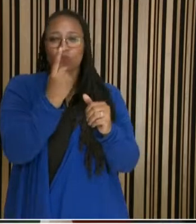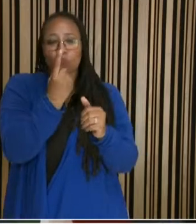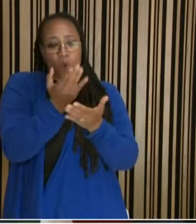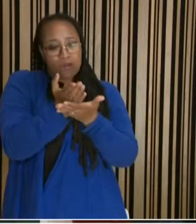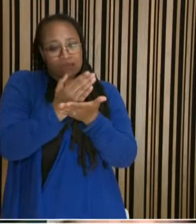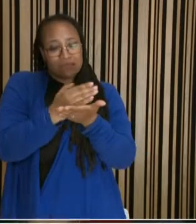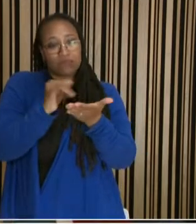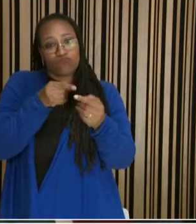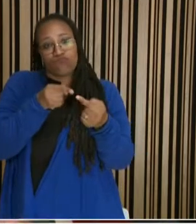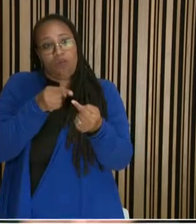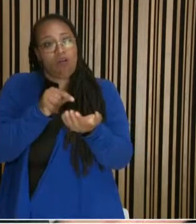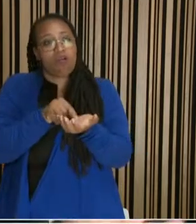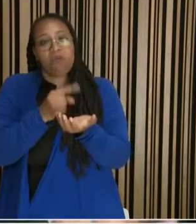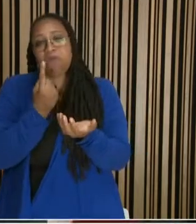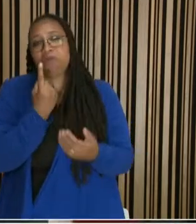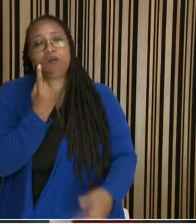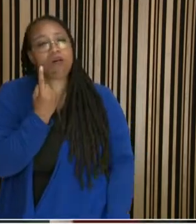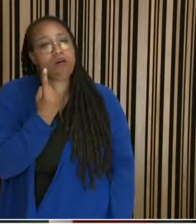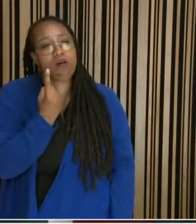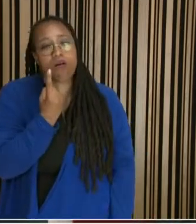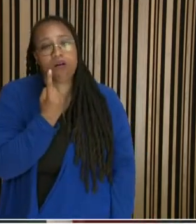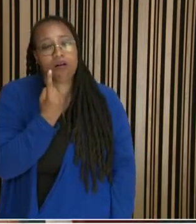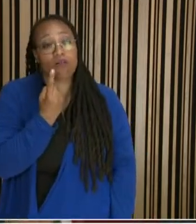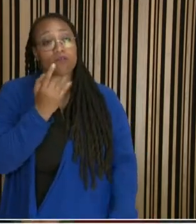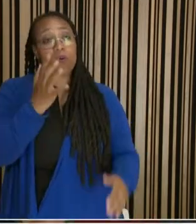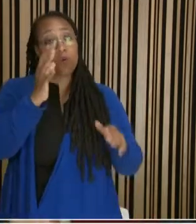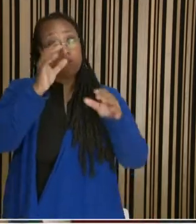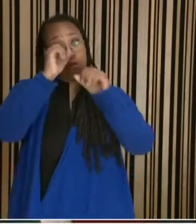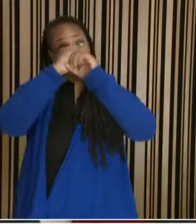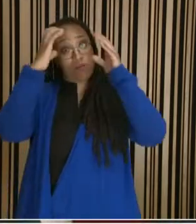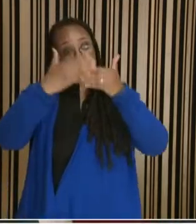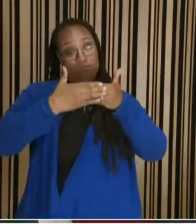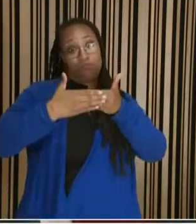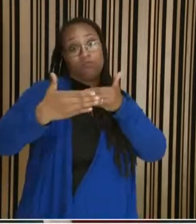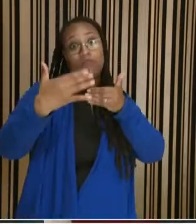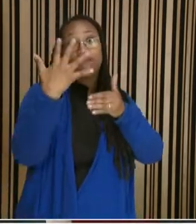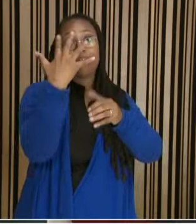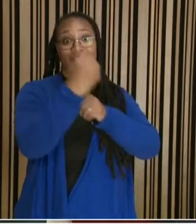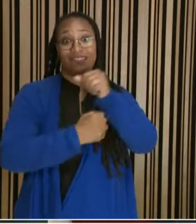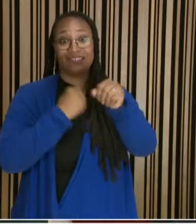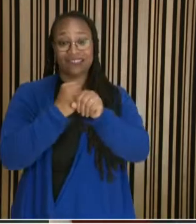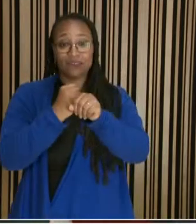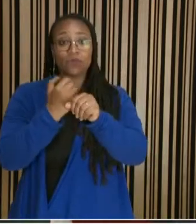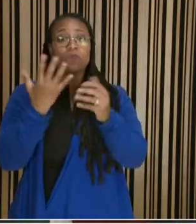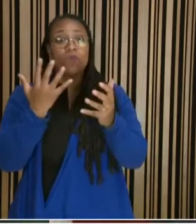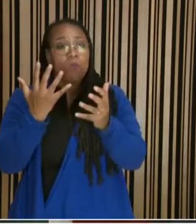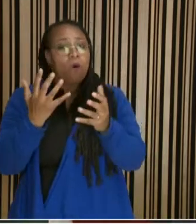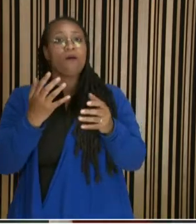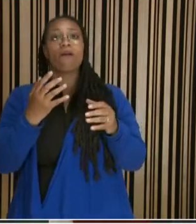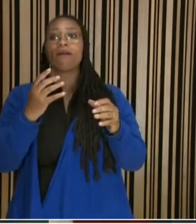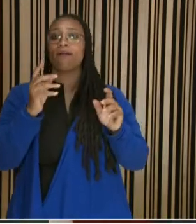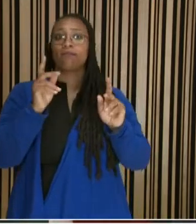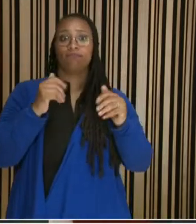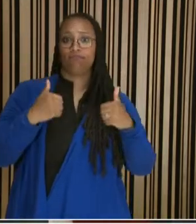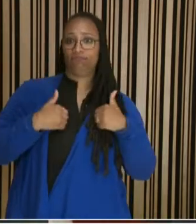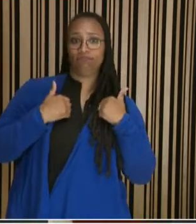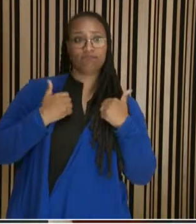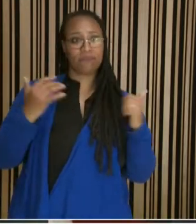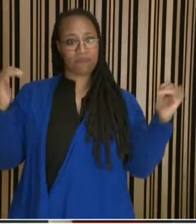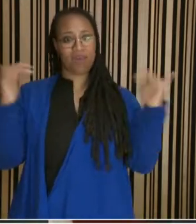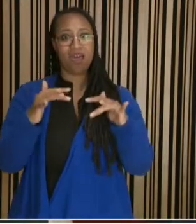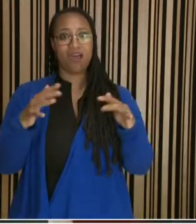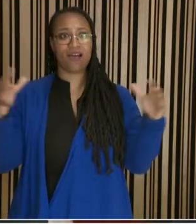strategic plan, our 5-year plan, and our comeback plan, which we have dubbed it, is to focus how we